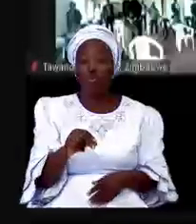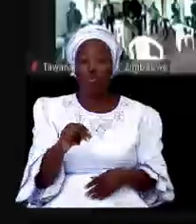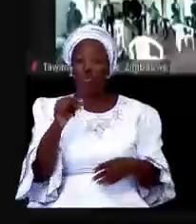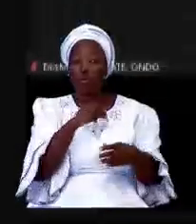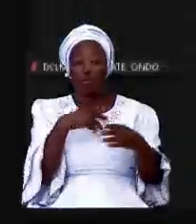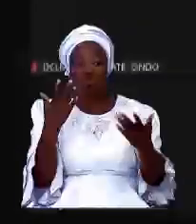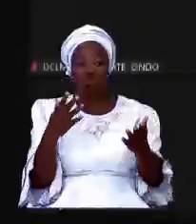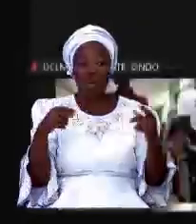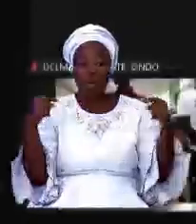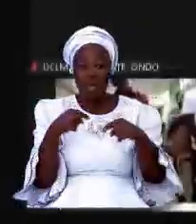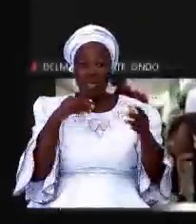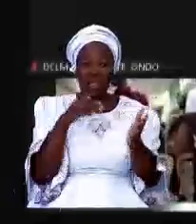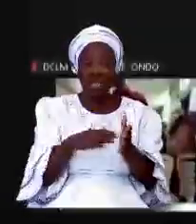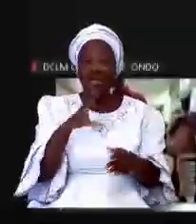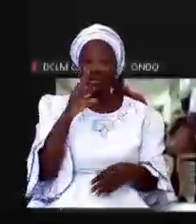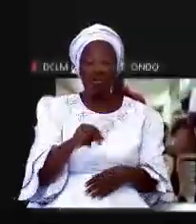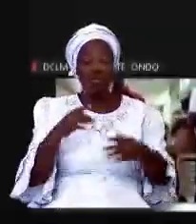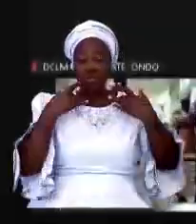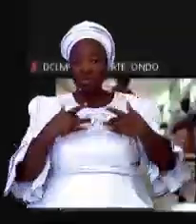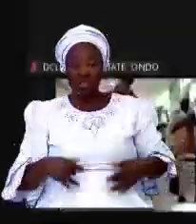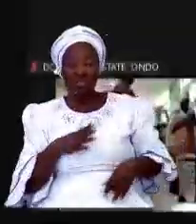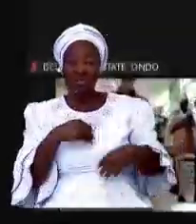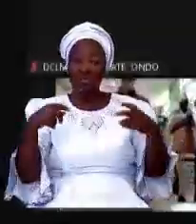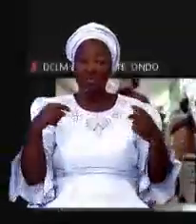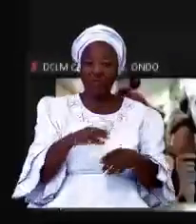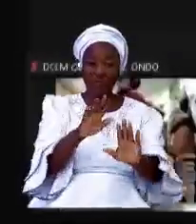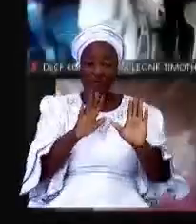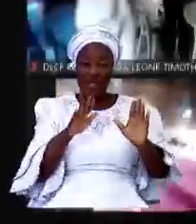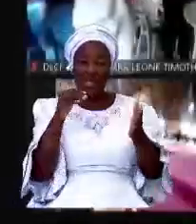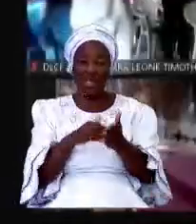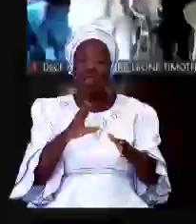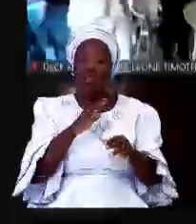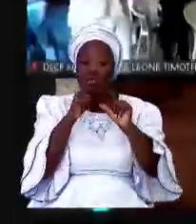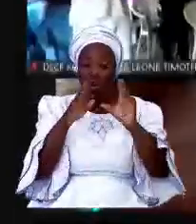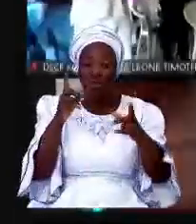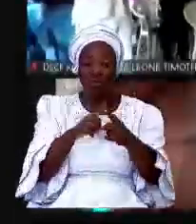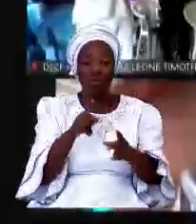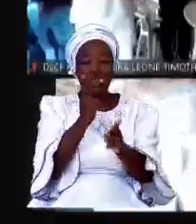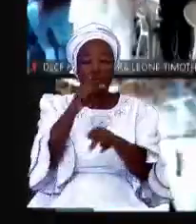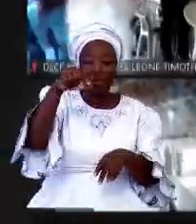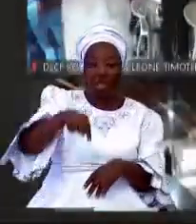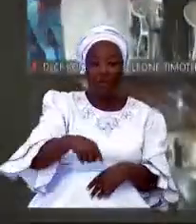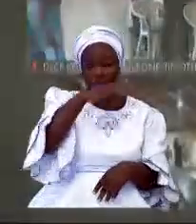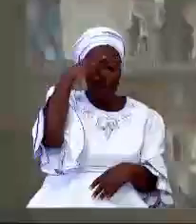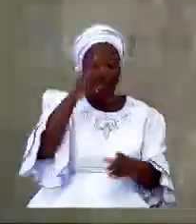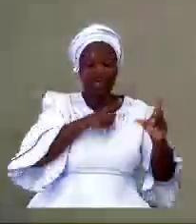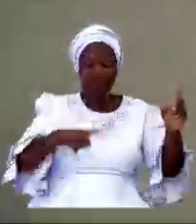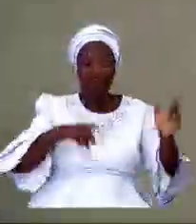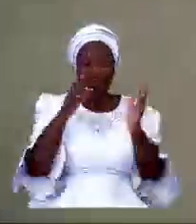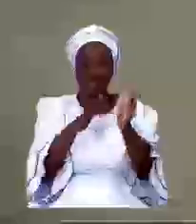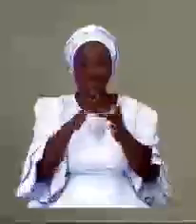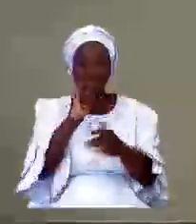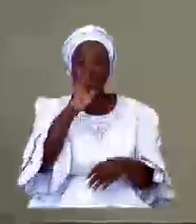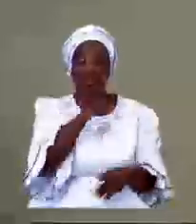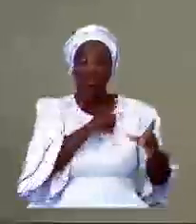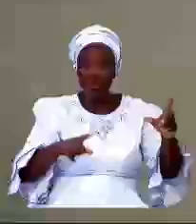No disappointment. And there is no dropping, and there's no being downtrodden, and there is nothing that will keep you